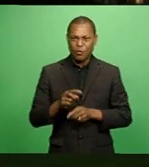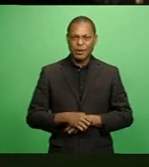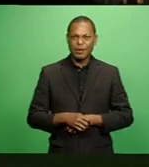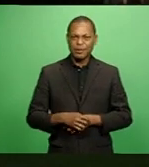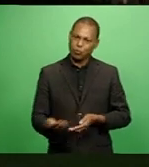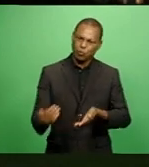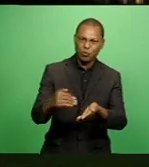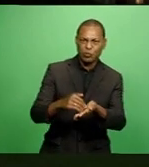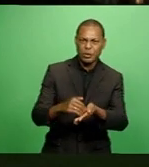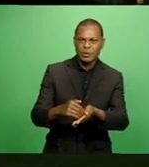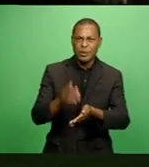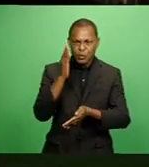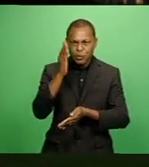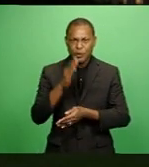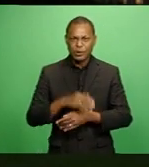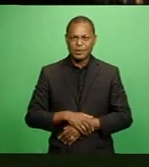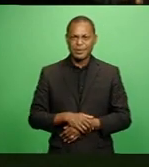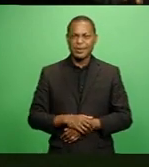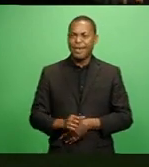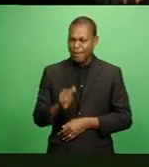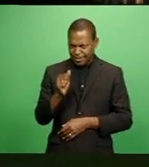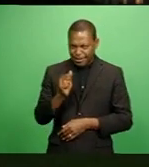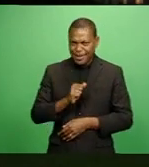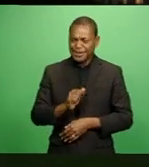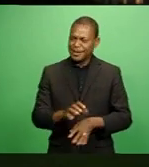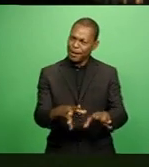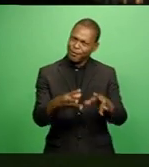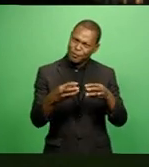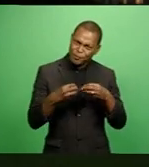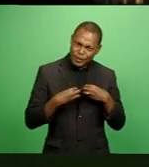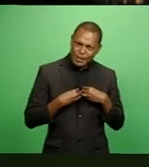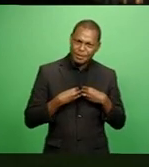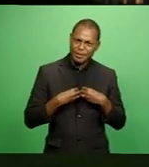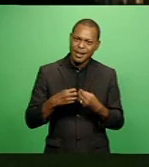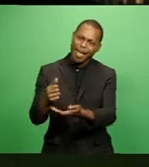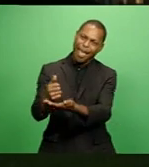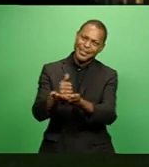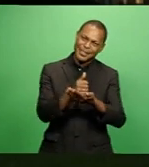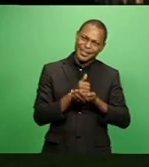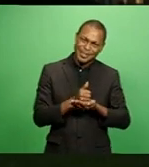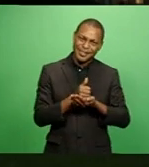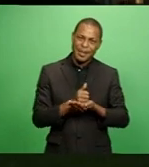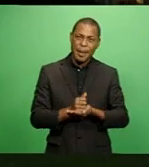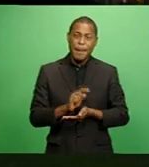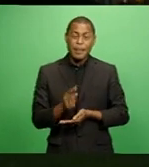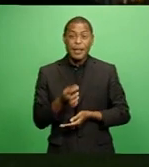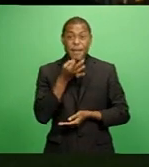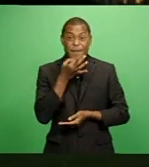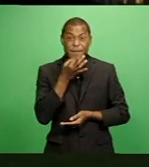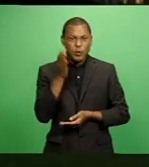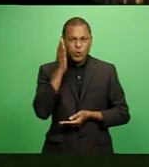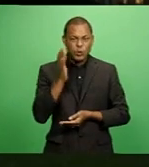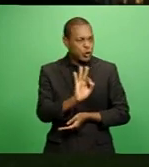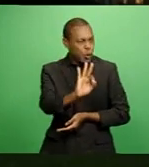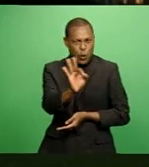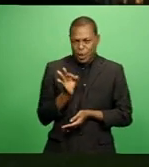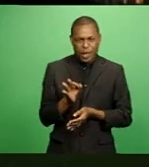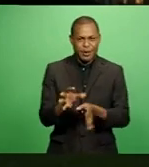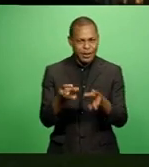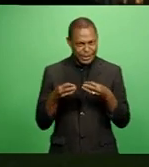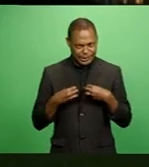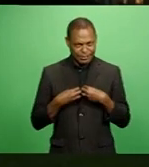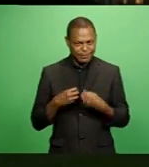schools. Fortunately, a lot of schools have received the assistance, but there were a few schools who did not receive